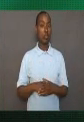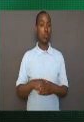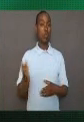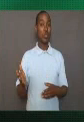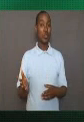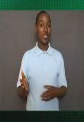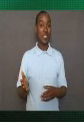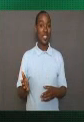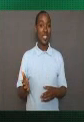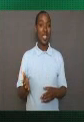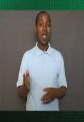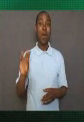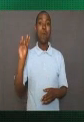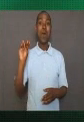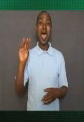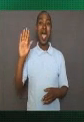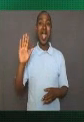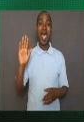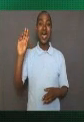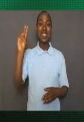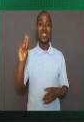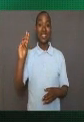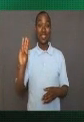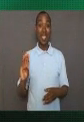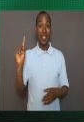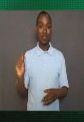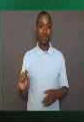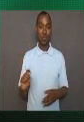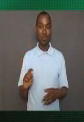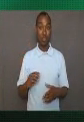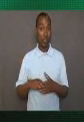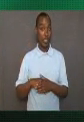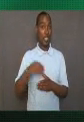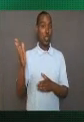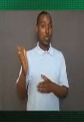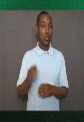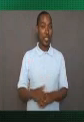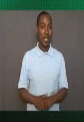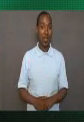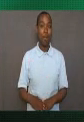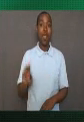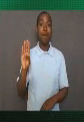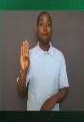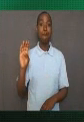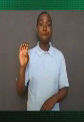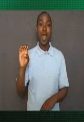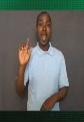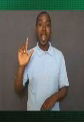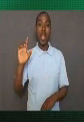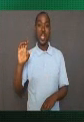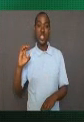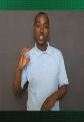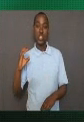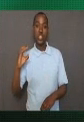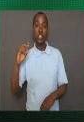belch. However, food cannot enter the airway or lungs